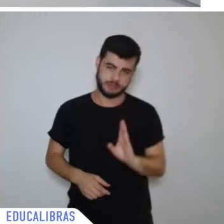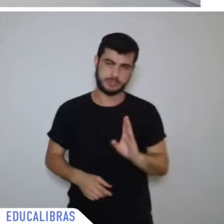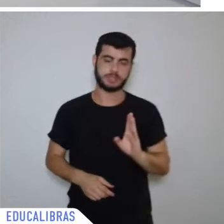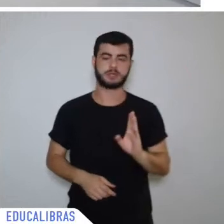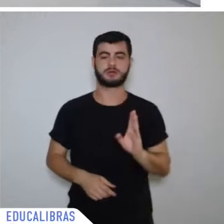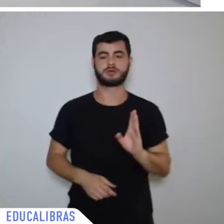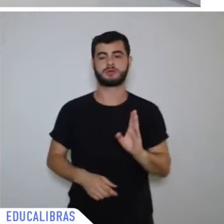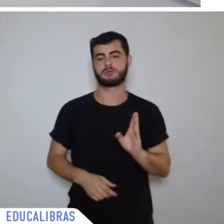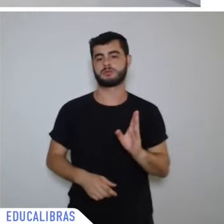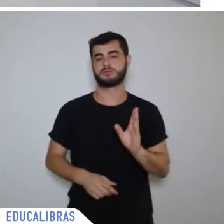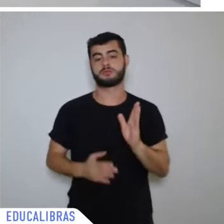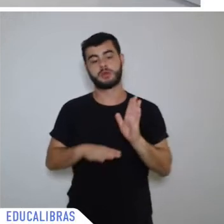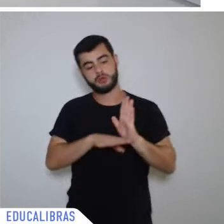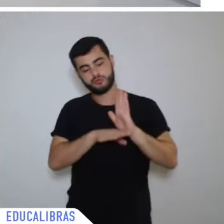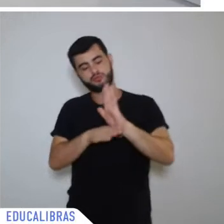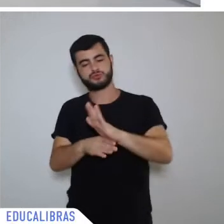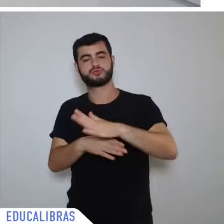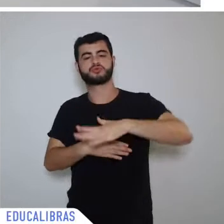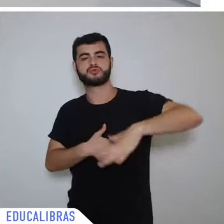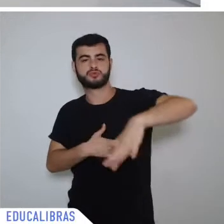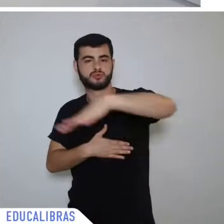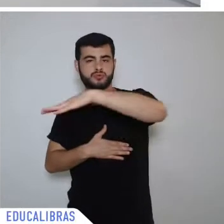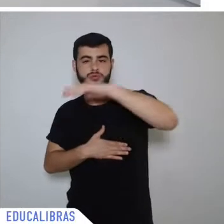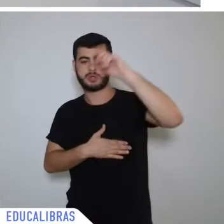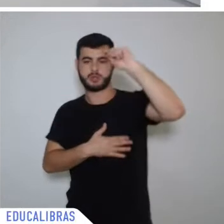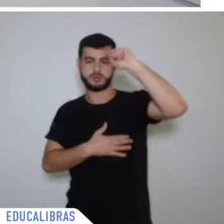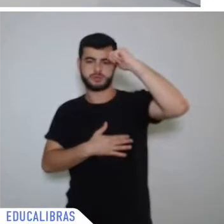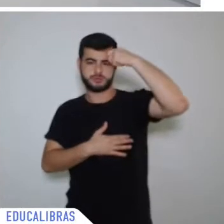of the black community